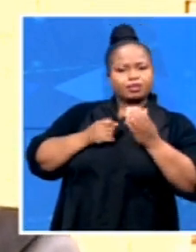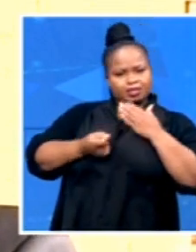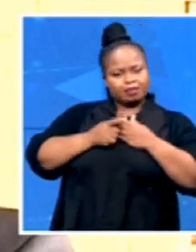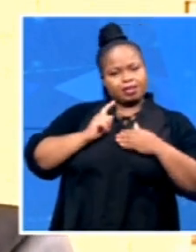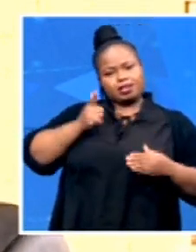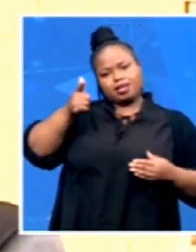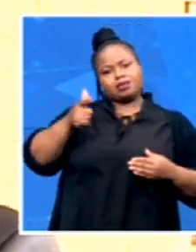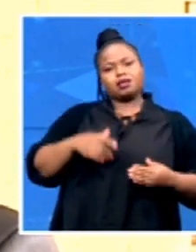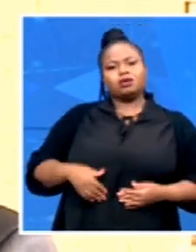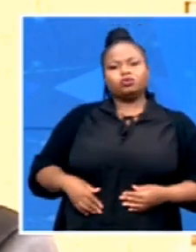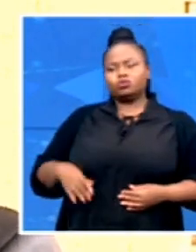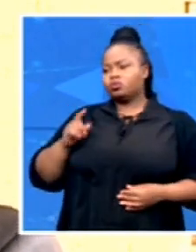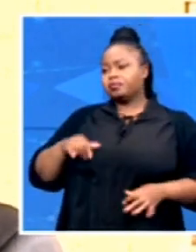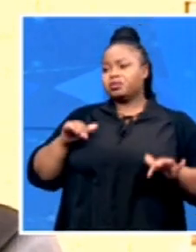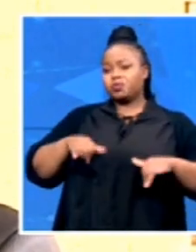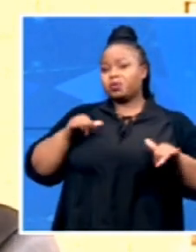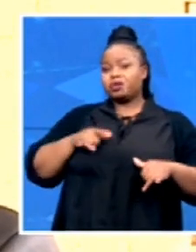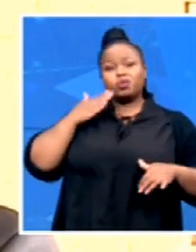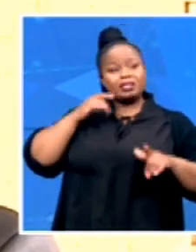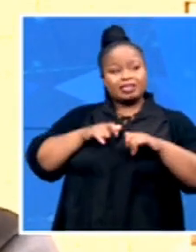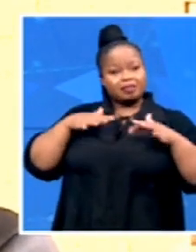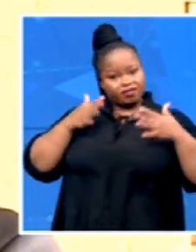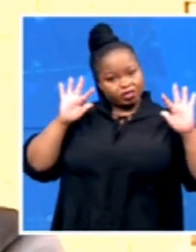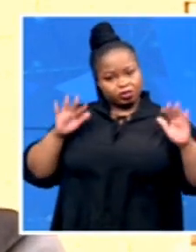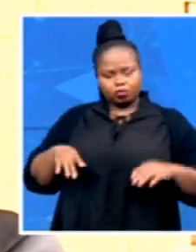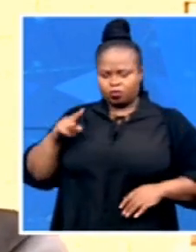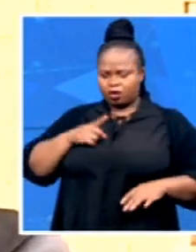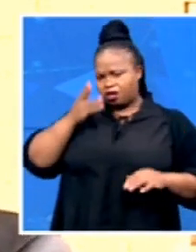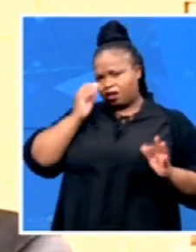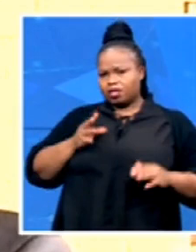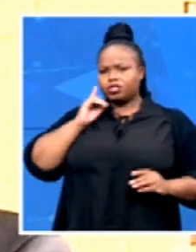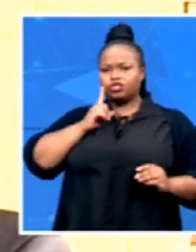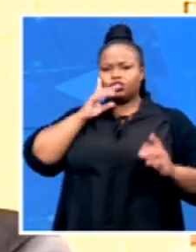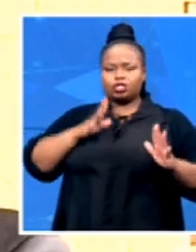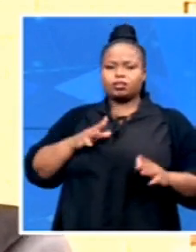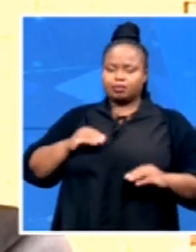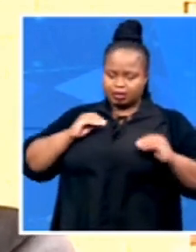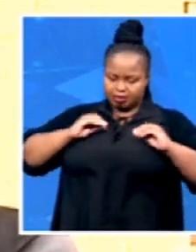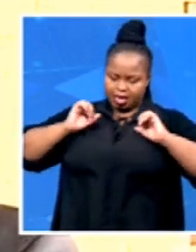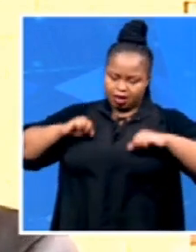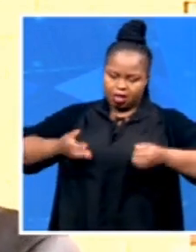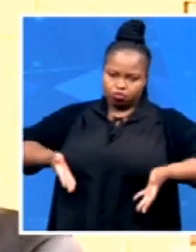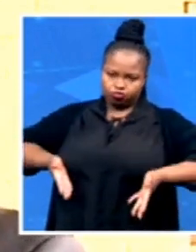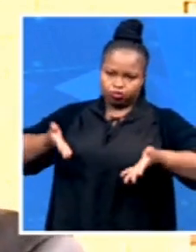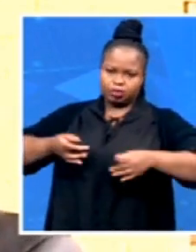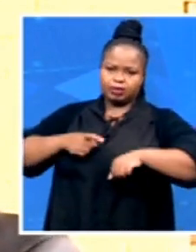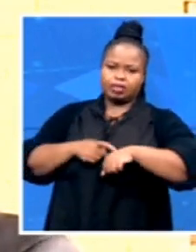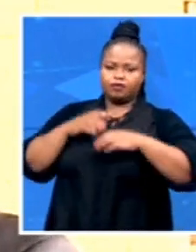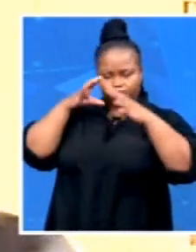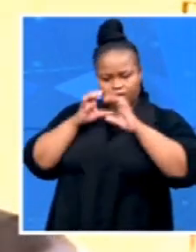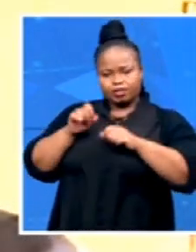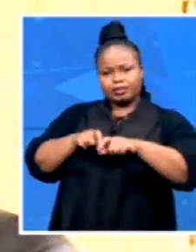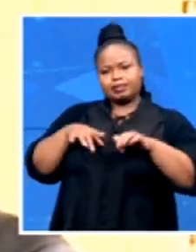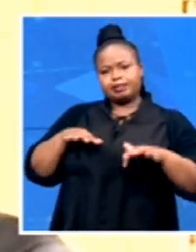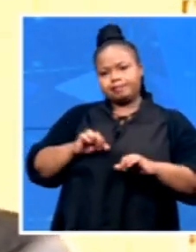finish exams. These learners and educators now must be allowed space and time to focus on these examinations. And we have issued that circular. We also